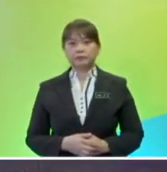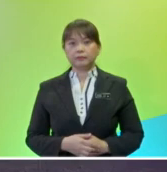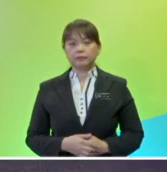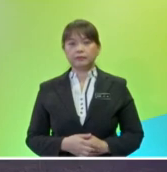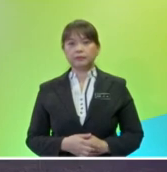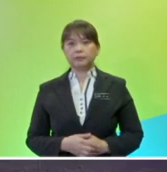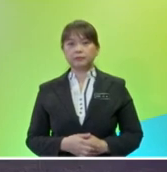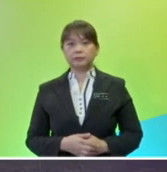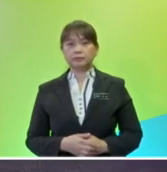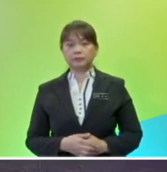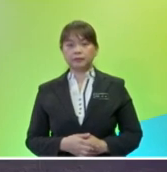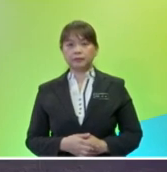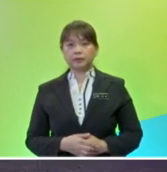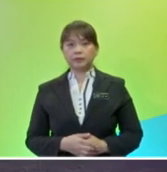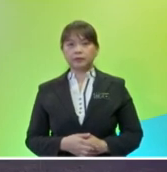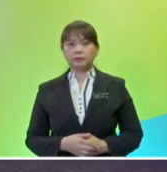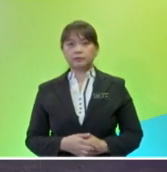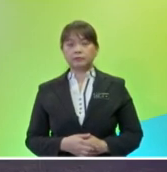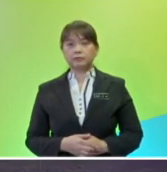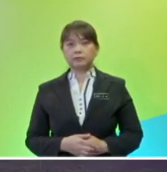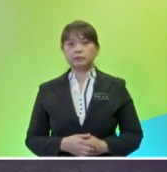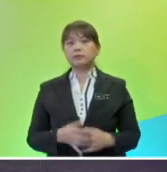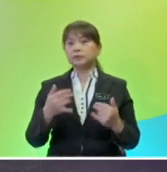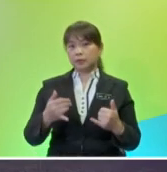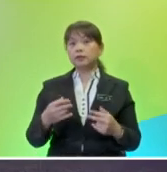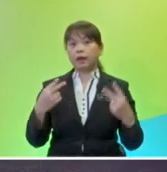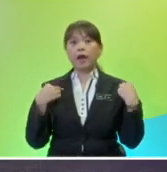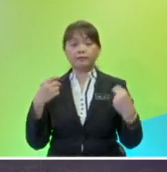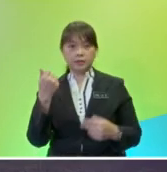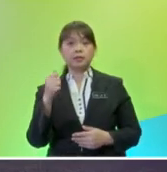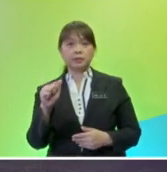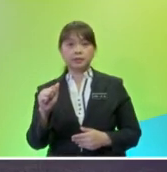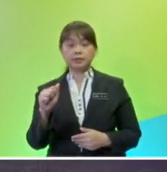here. Now let's see. I have a 10 cent coin here. Okay.